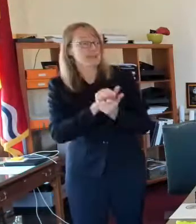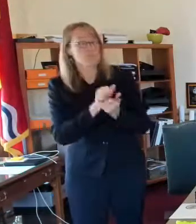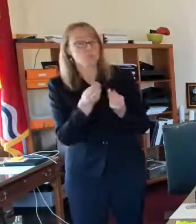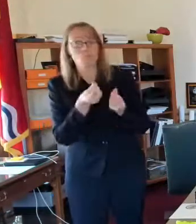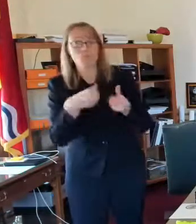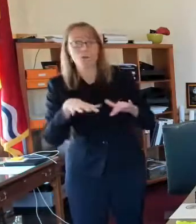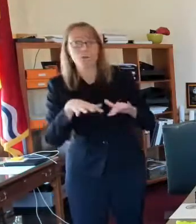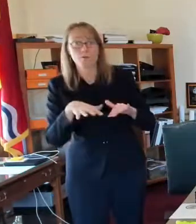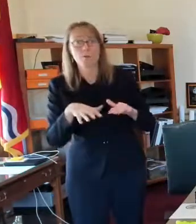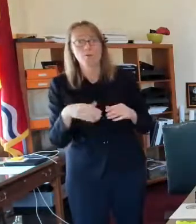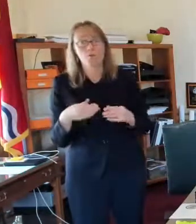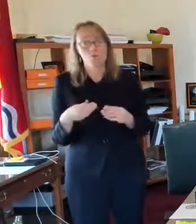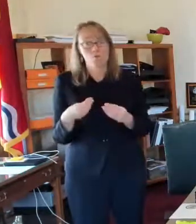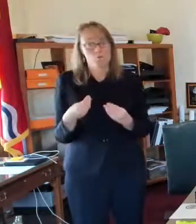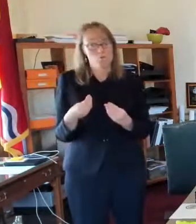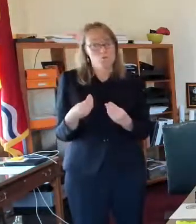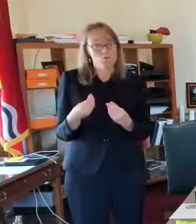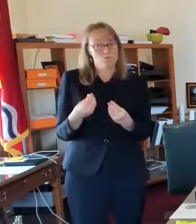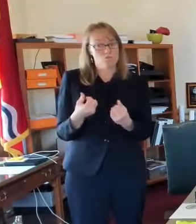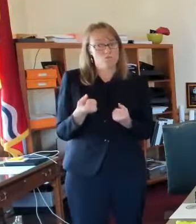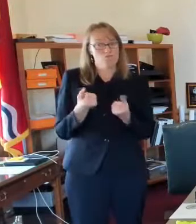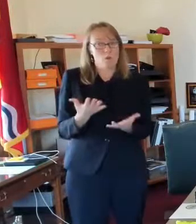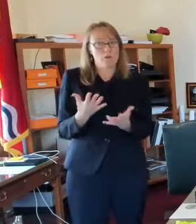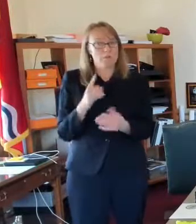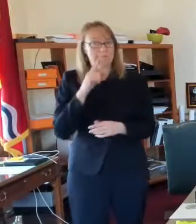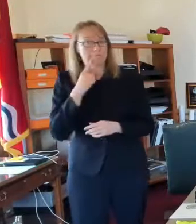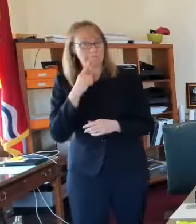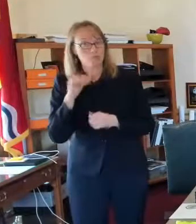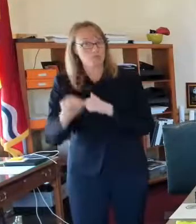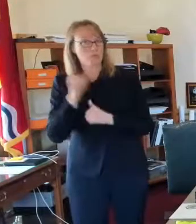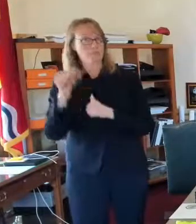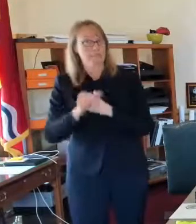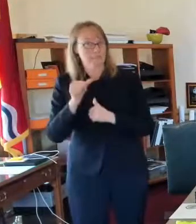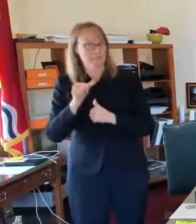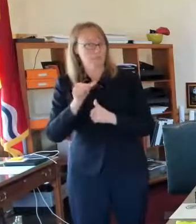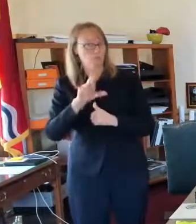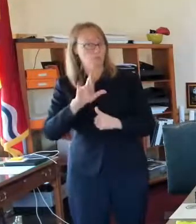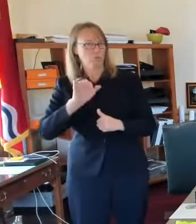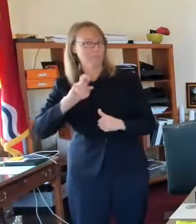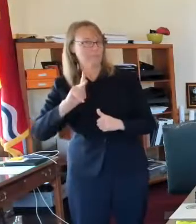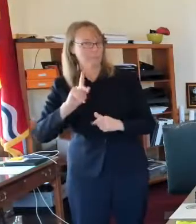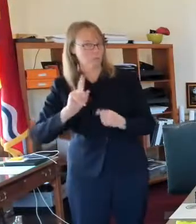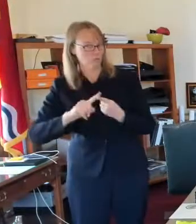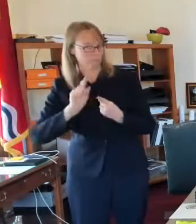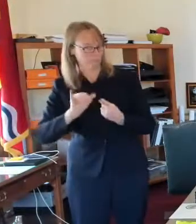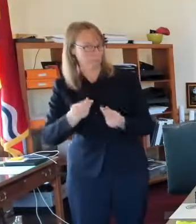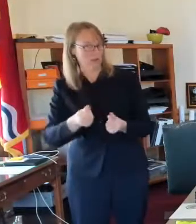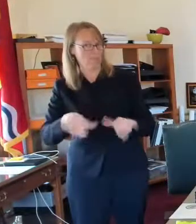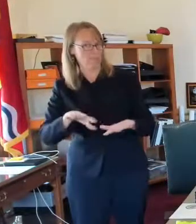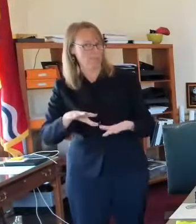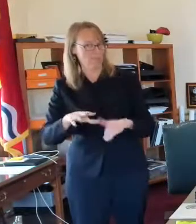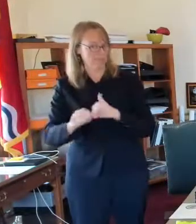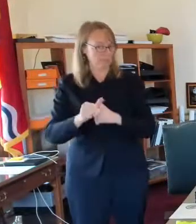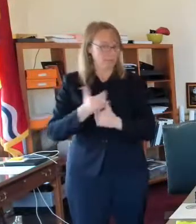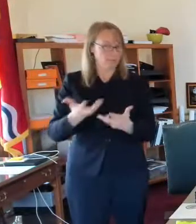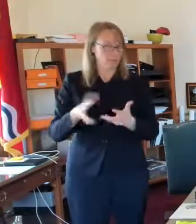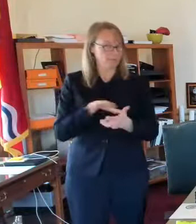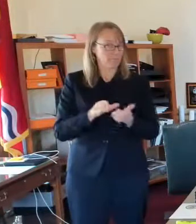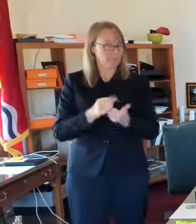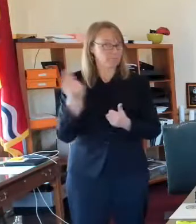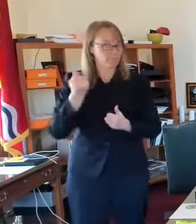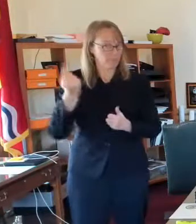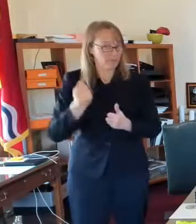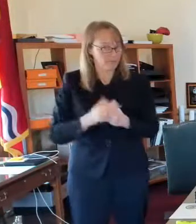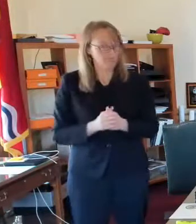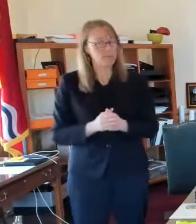significant risk of damage to the property, your tenants that are violating building code violations, health ordinance, and similar regulations